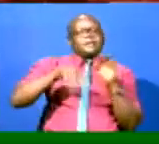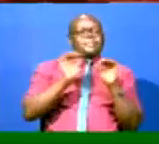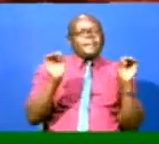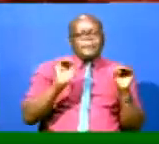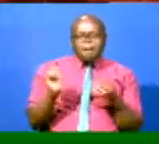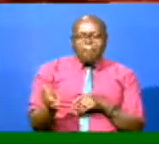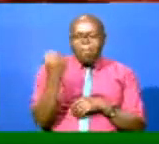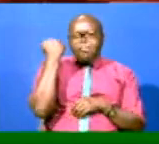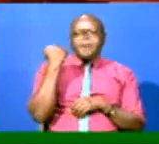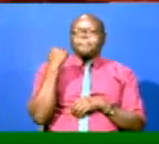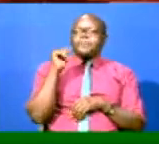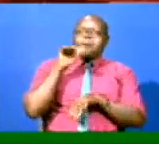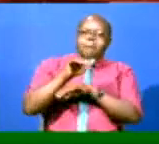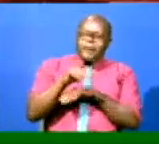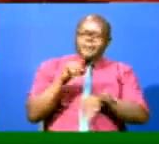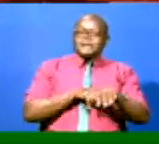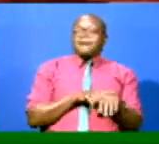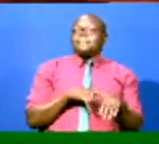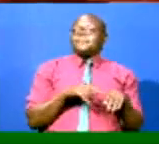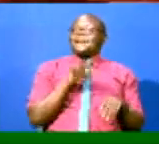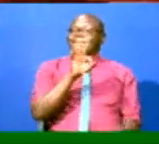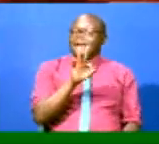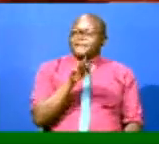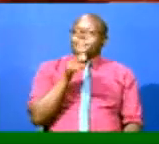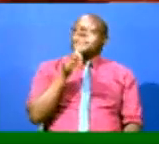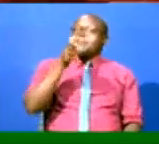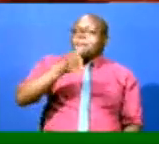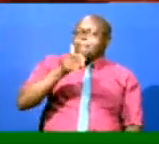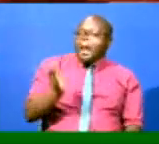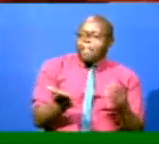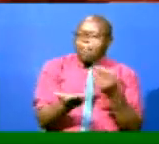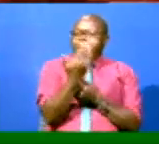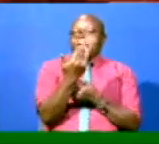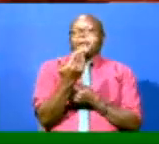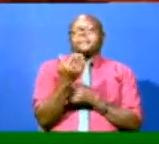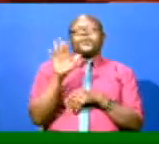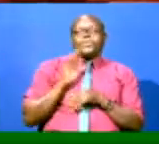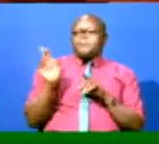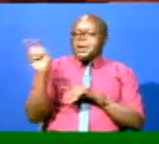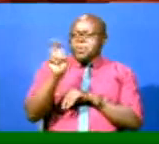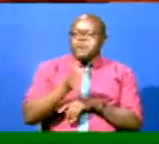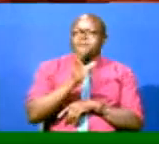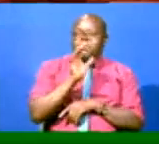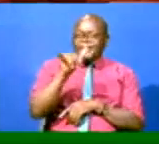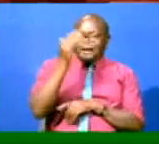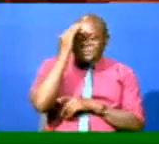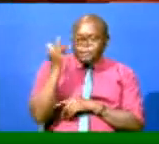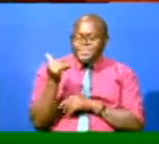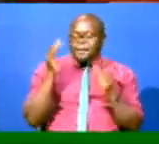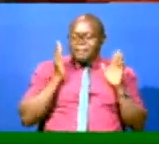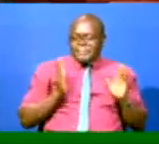morning. 3 a.m. you find women going for water. And Madam Speaker, that is why personally